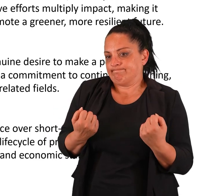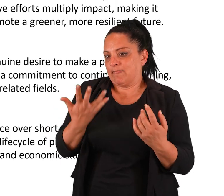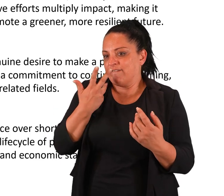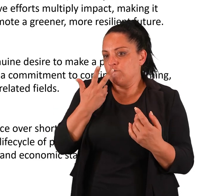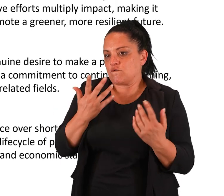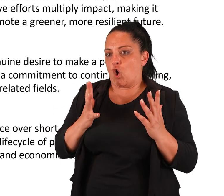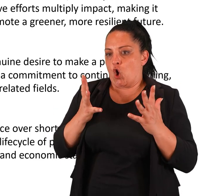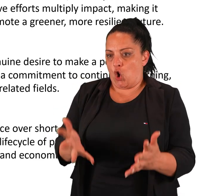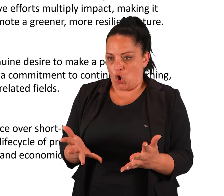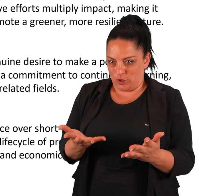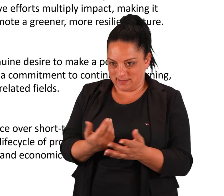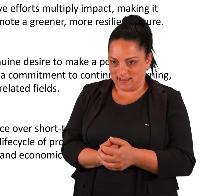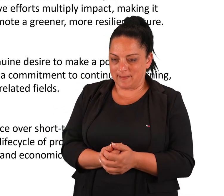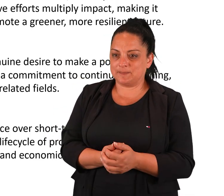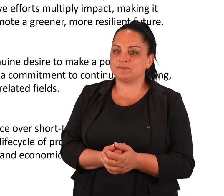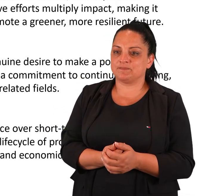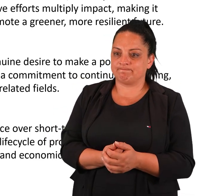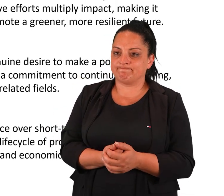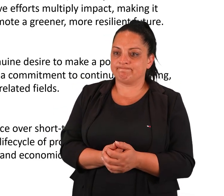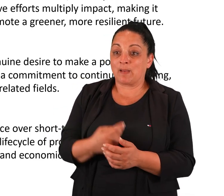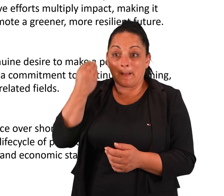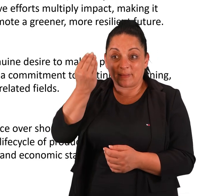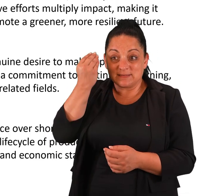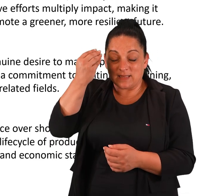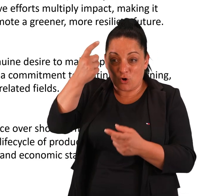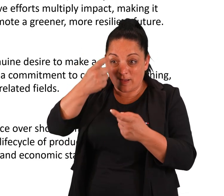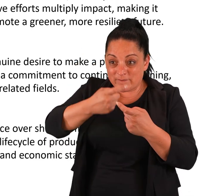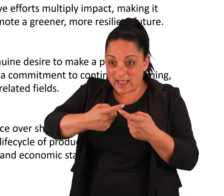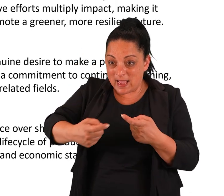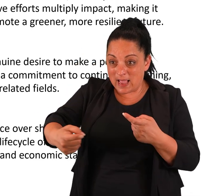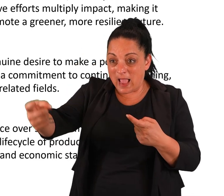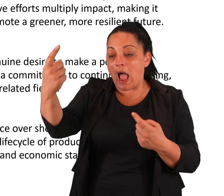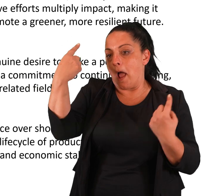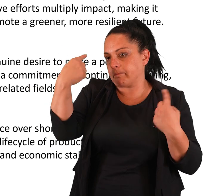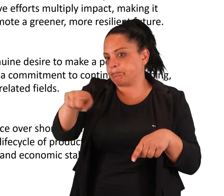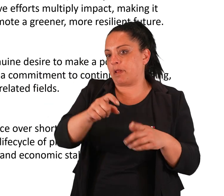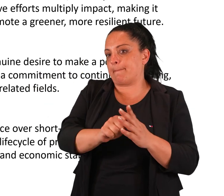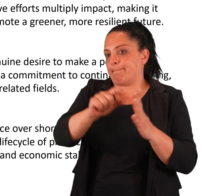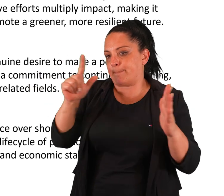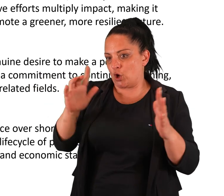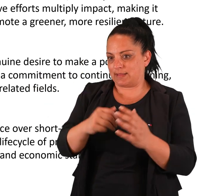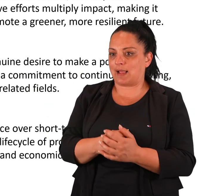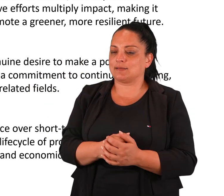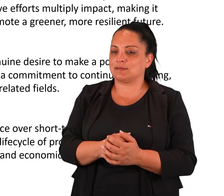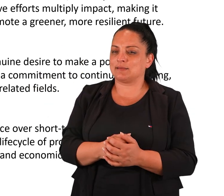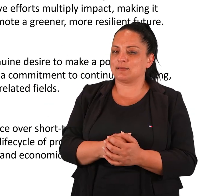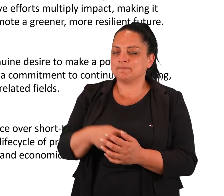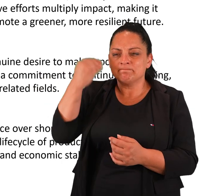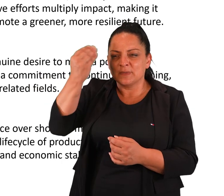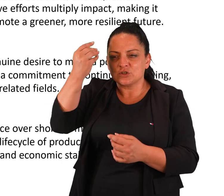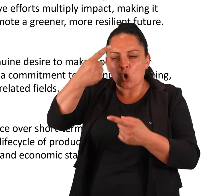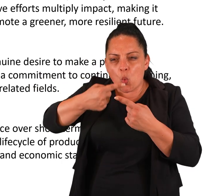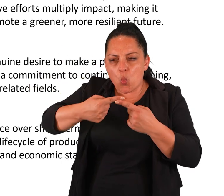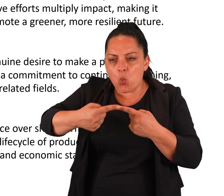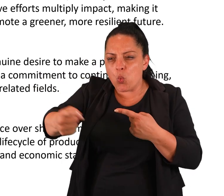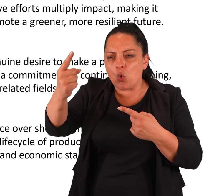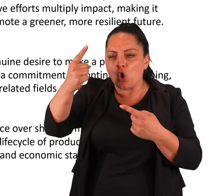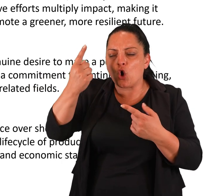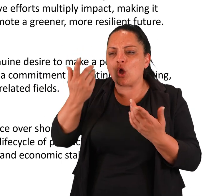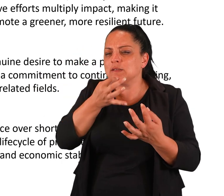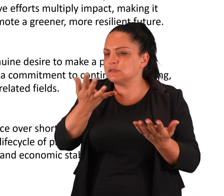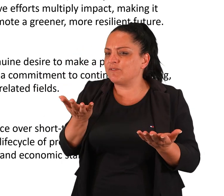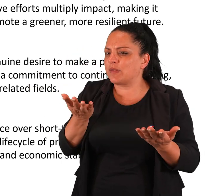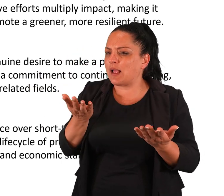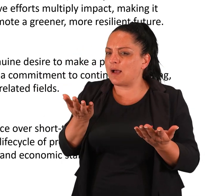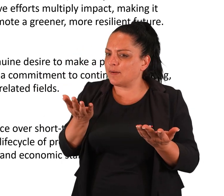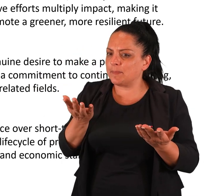to mention is the long-term thinking, which is key. Long-term thinking means prioritizing sustainability and